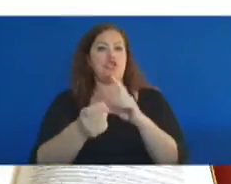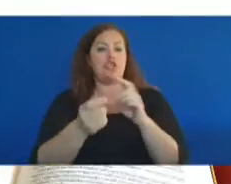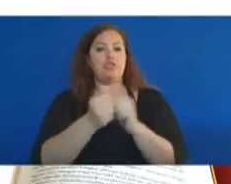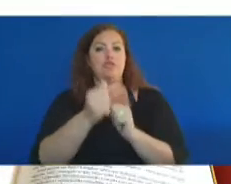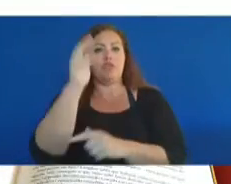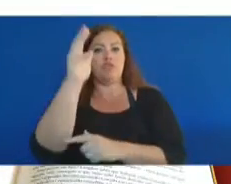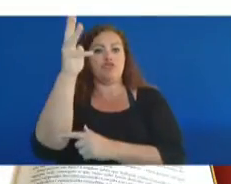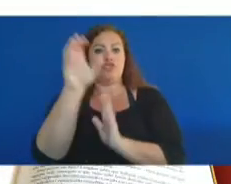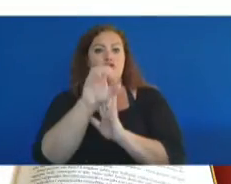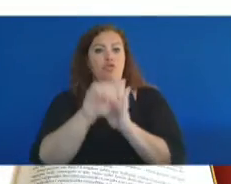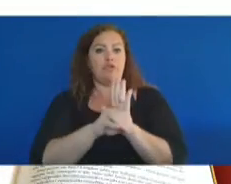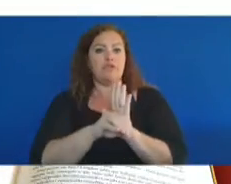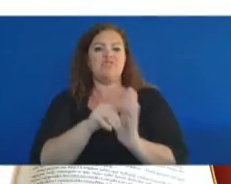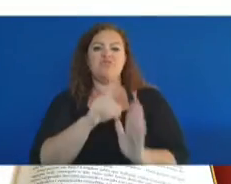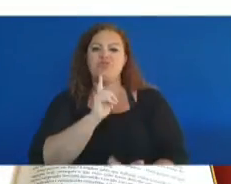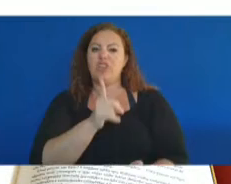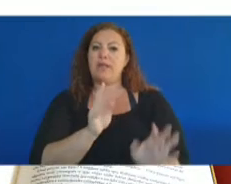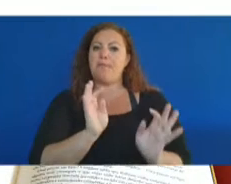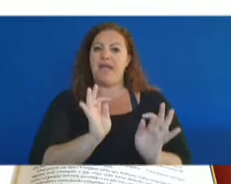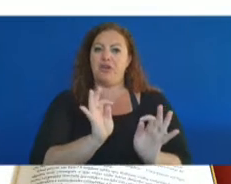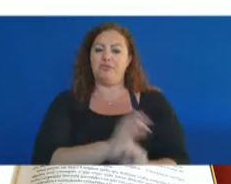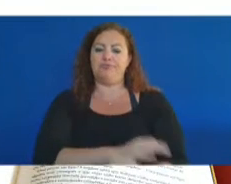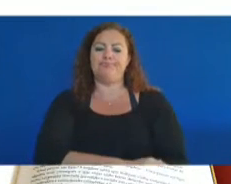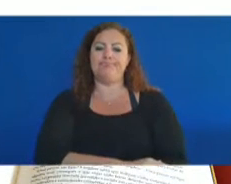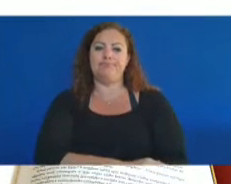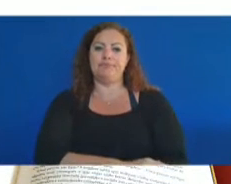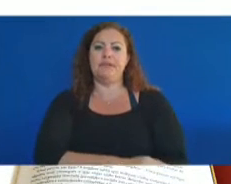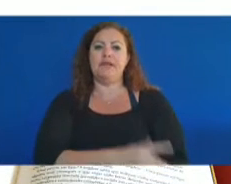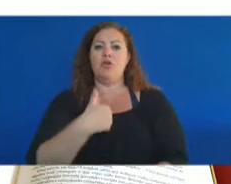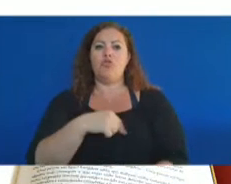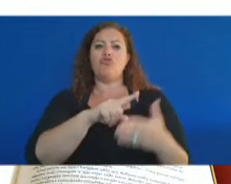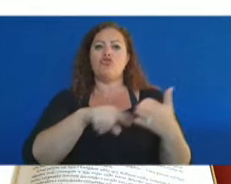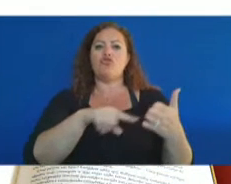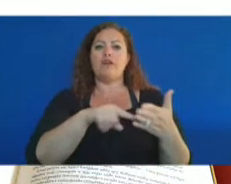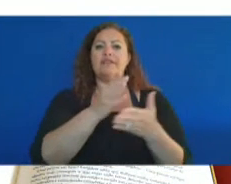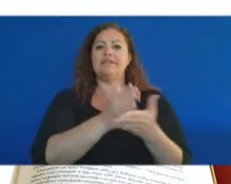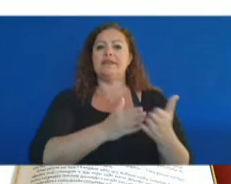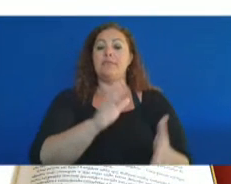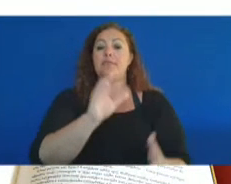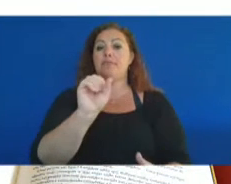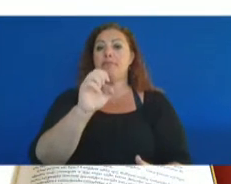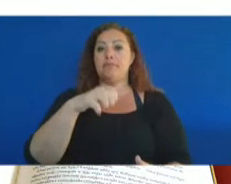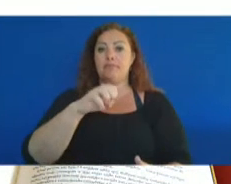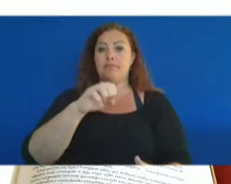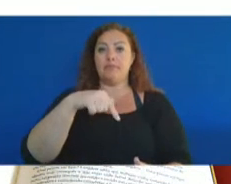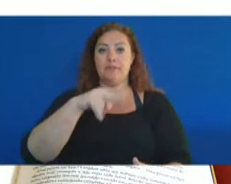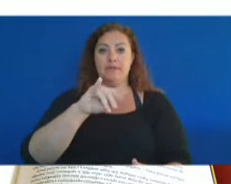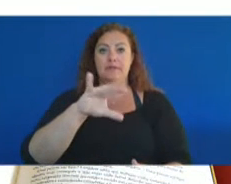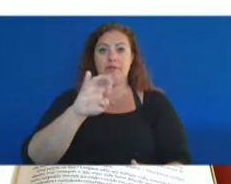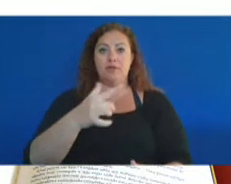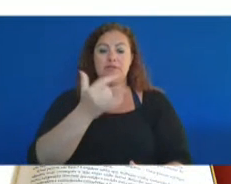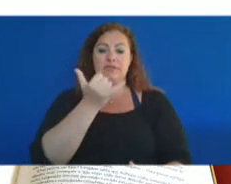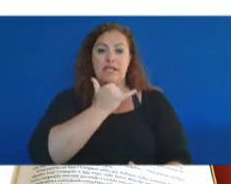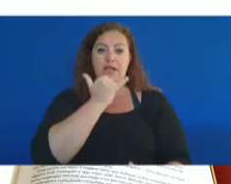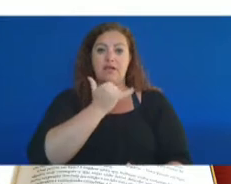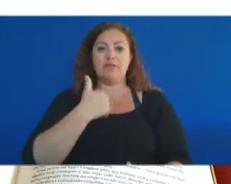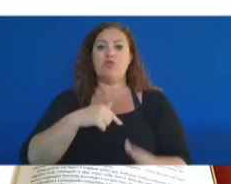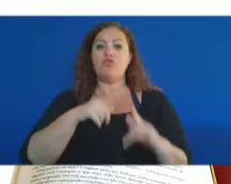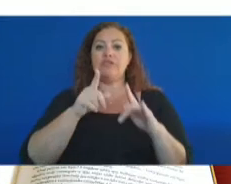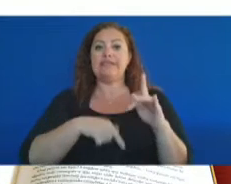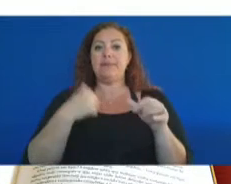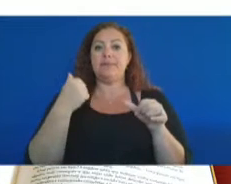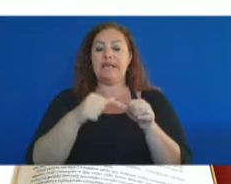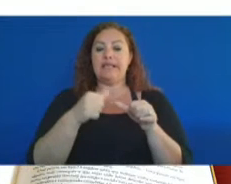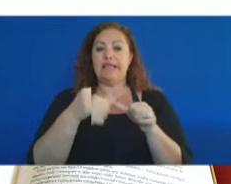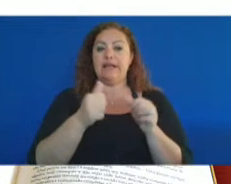very minor um we're correcting some sequencing errors we skipped a letter in our